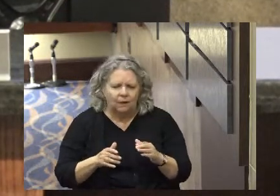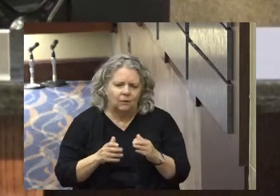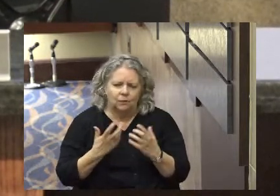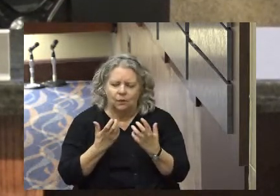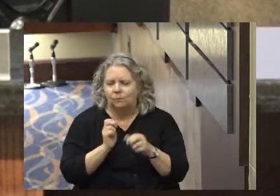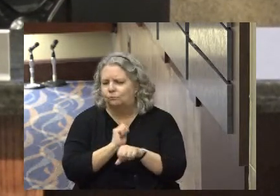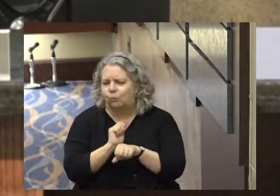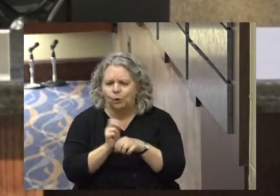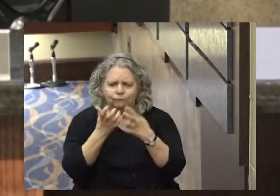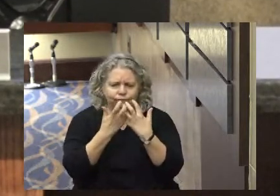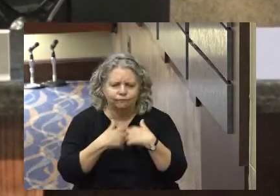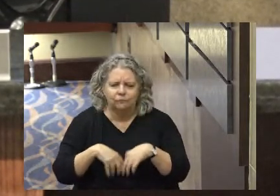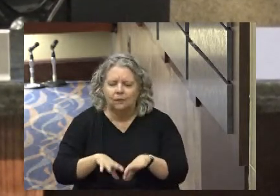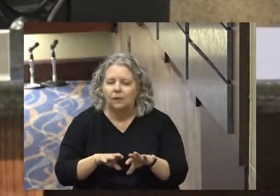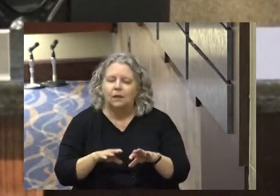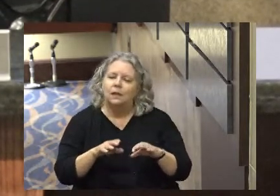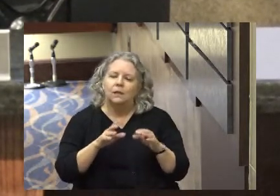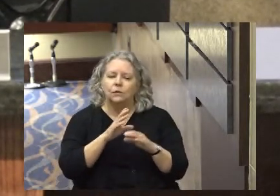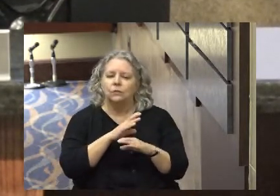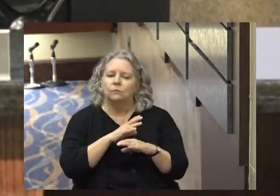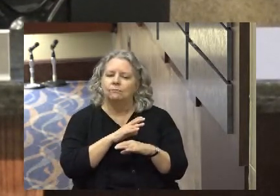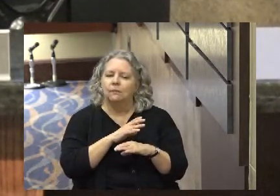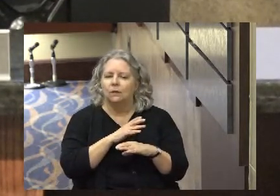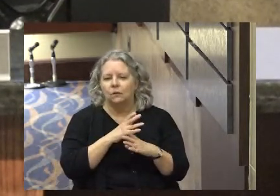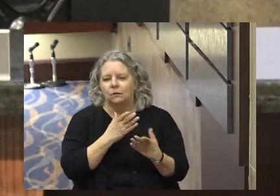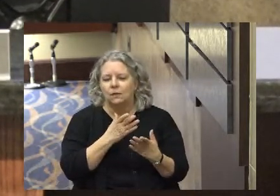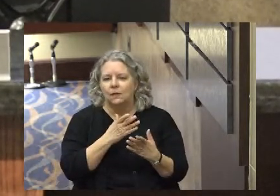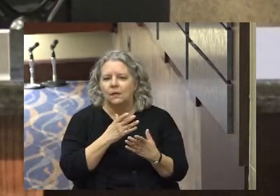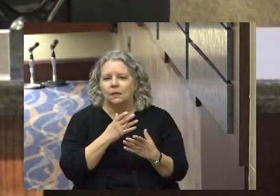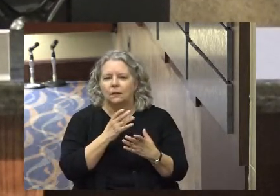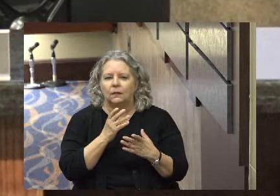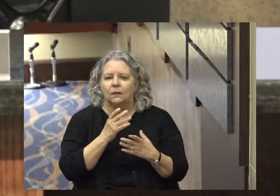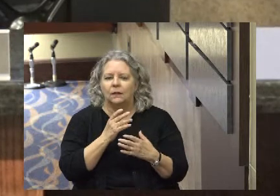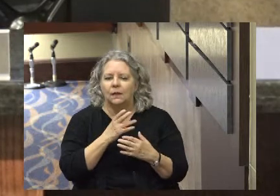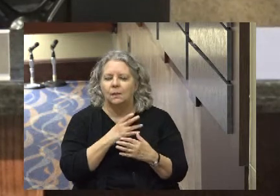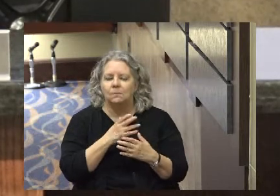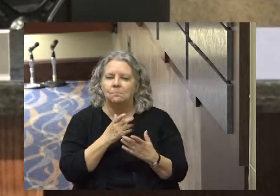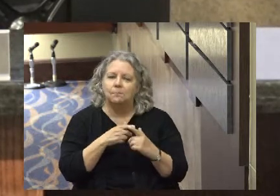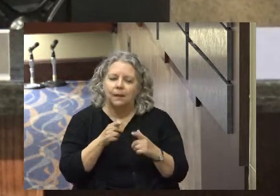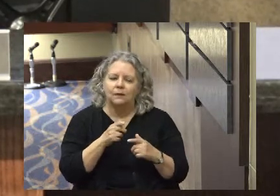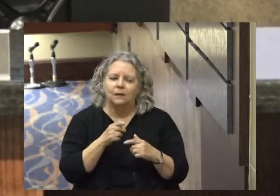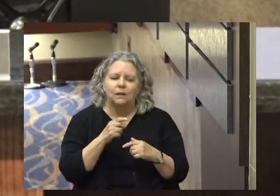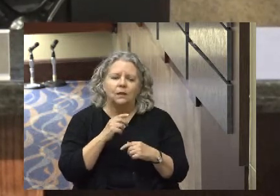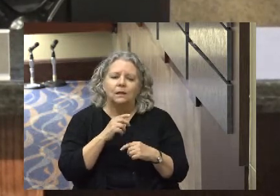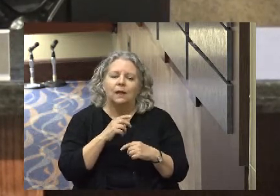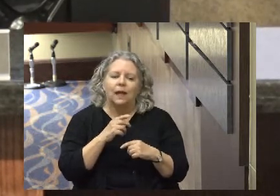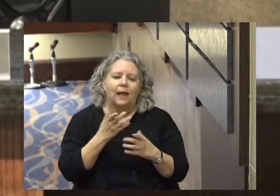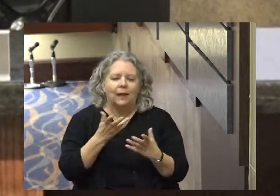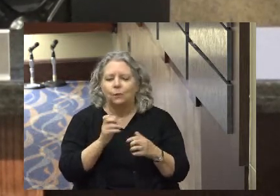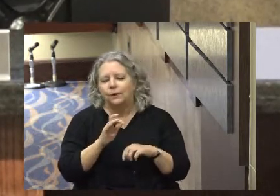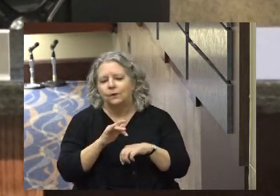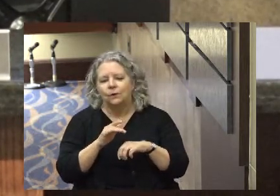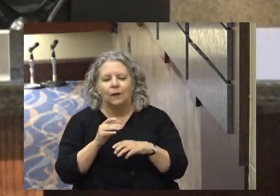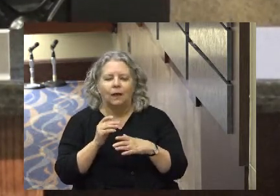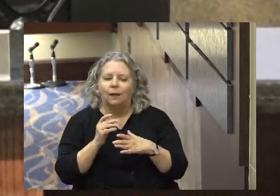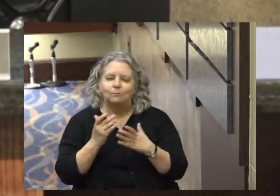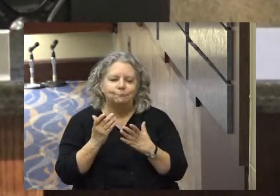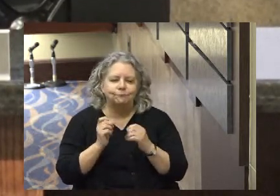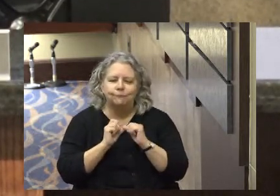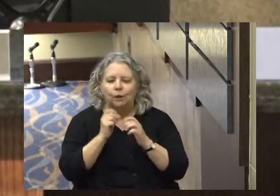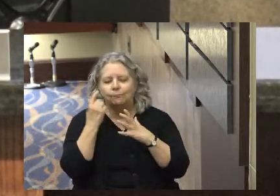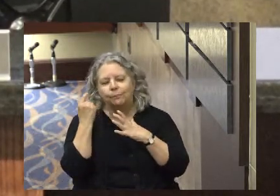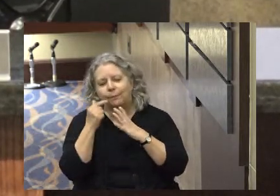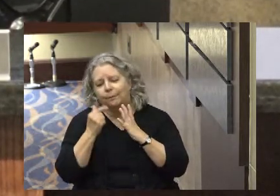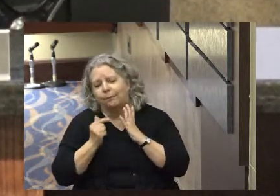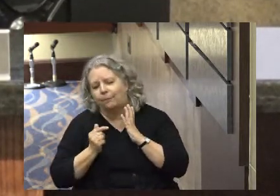a visionary. But I want to camp out on your values. You're a good man, filled with integrity,